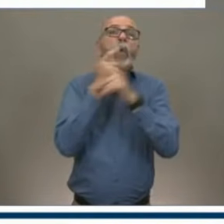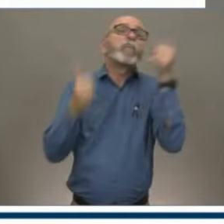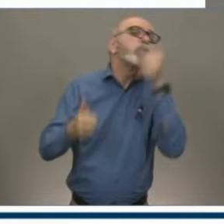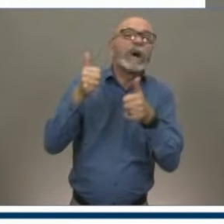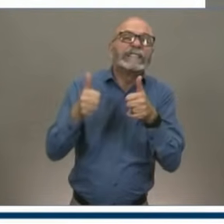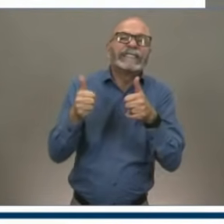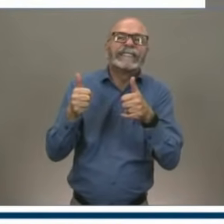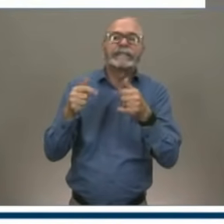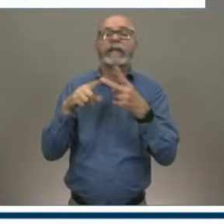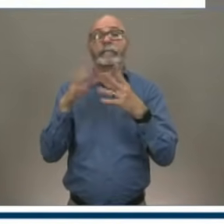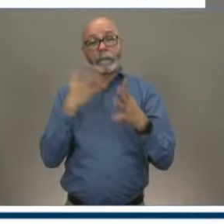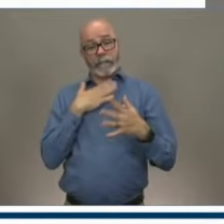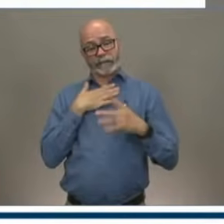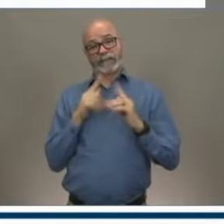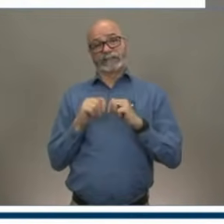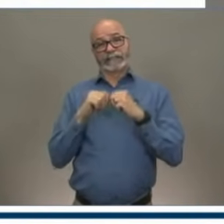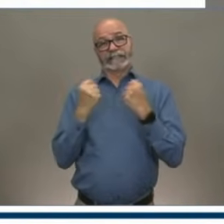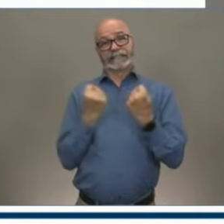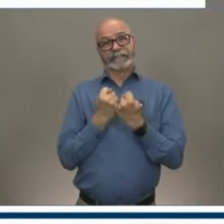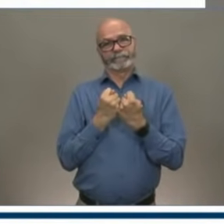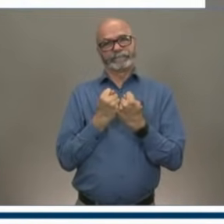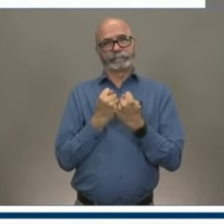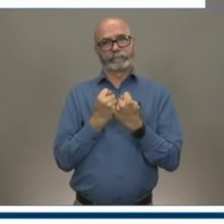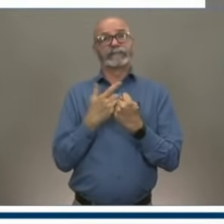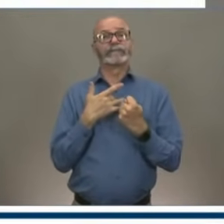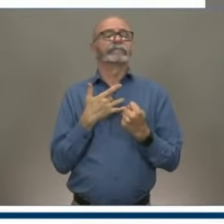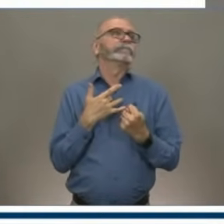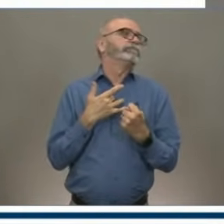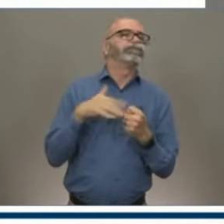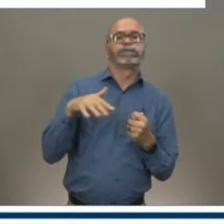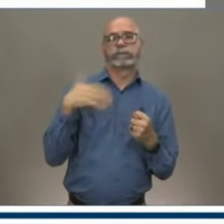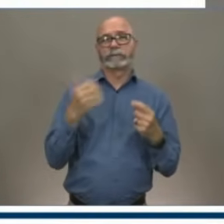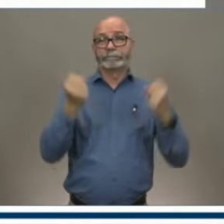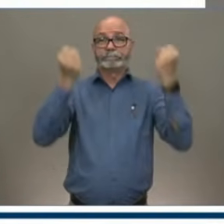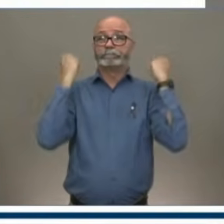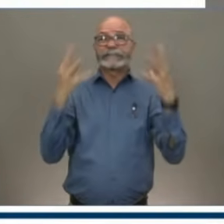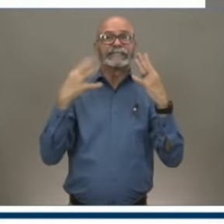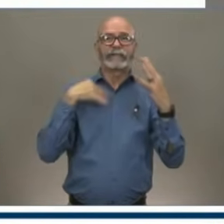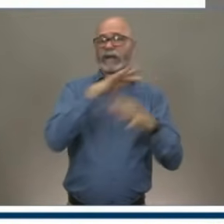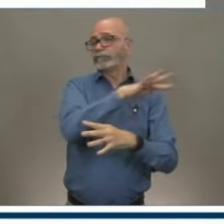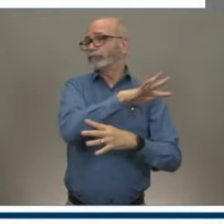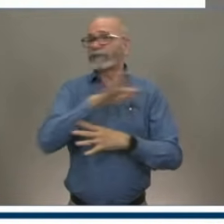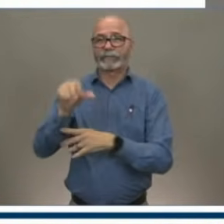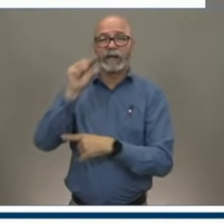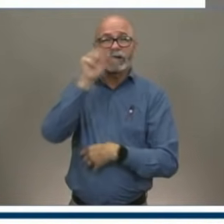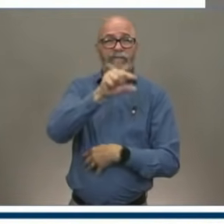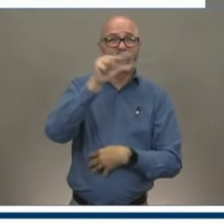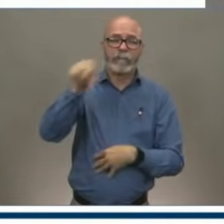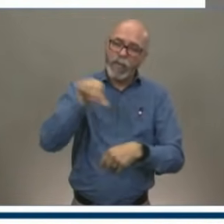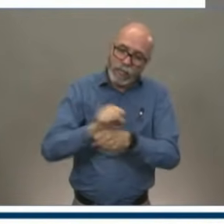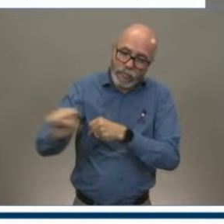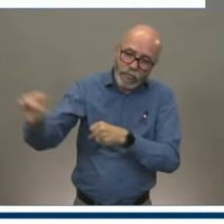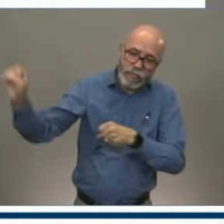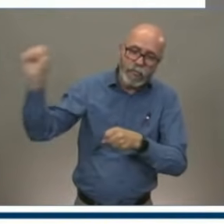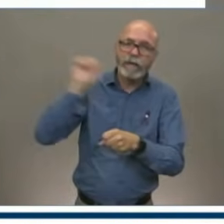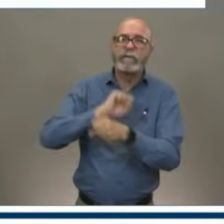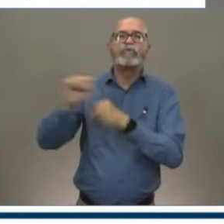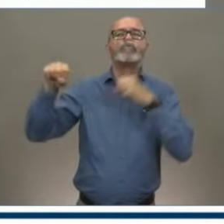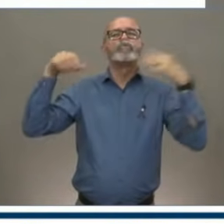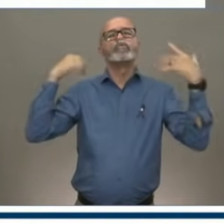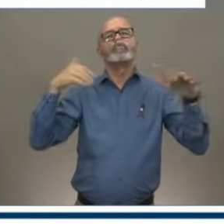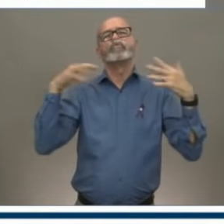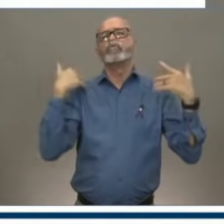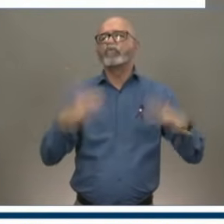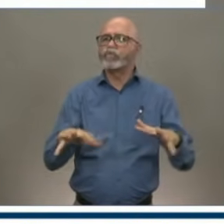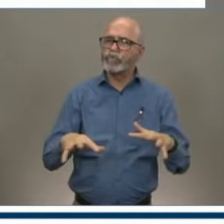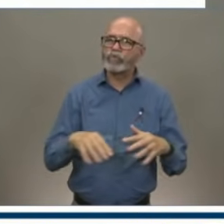with lots of people across the government, are working on this planning diligently right now in Nova Scotia.